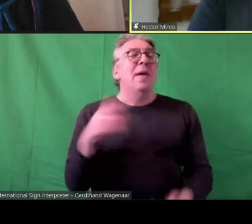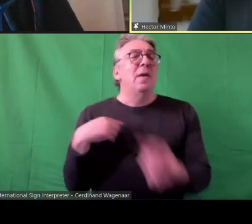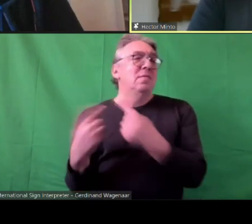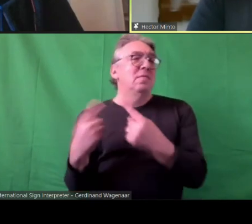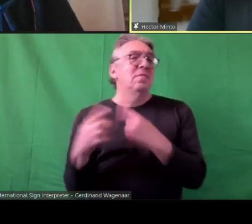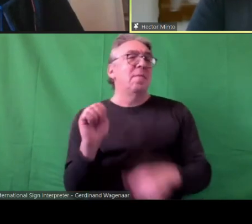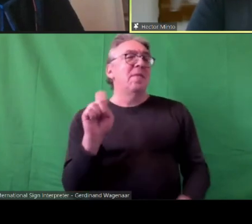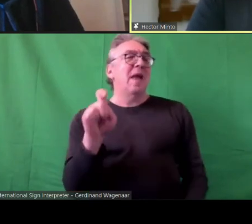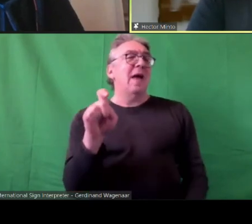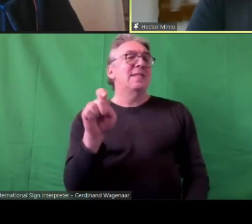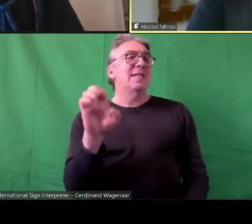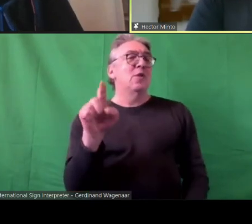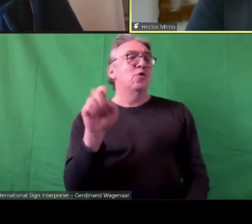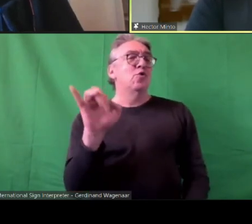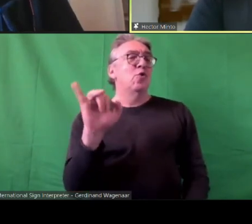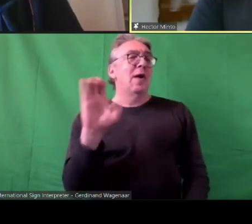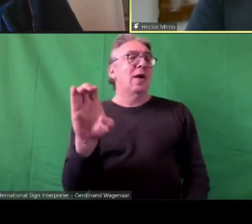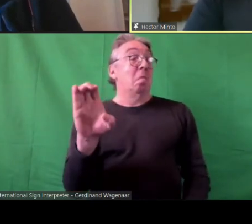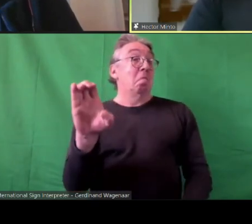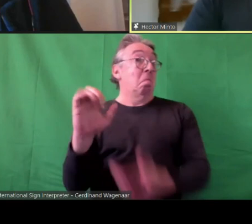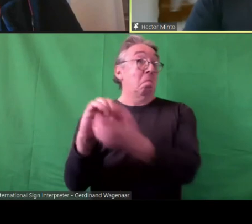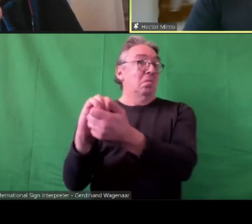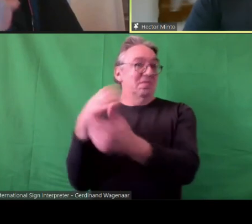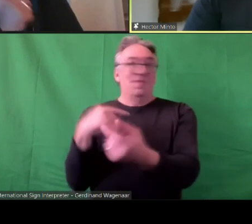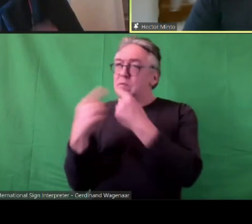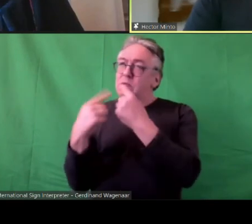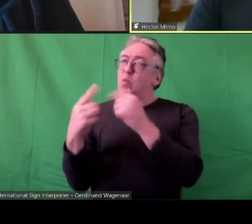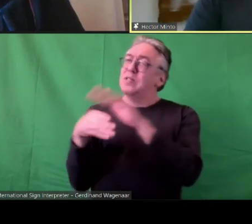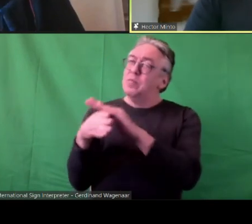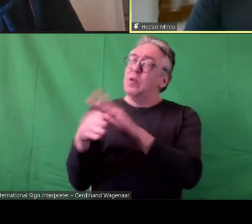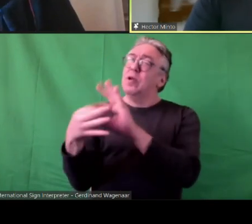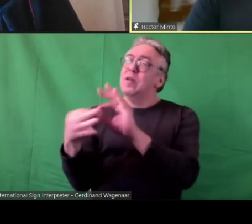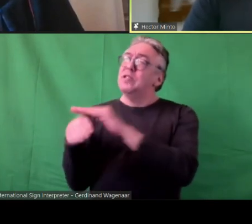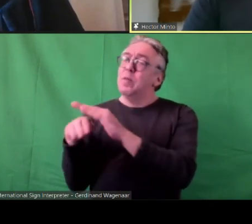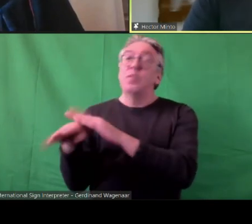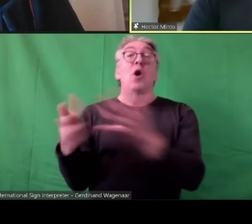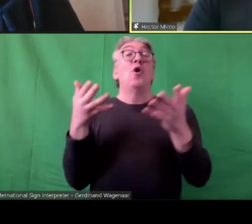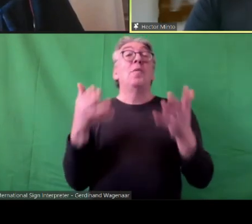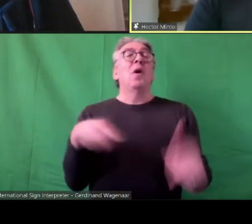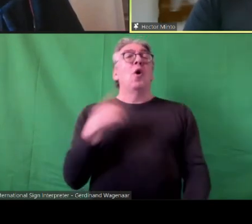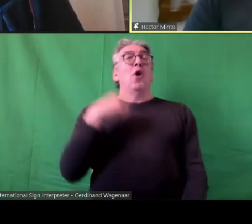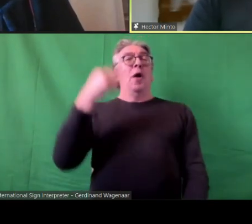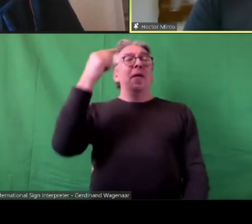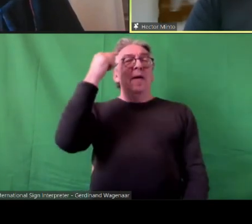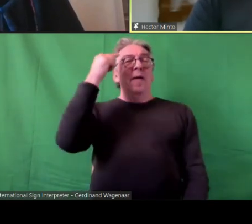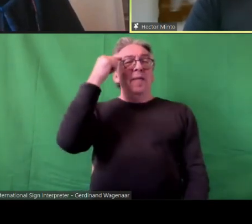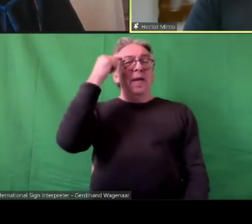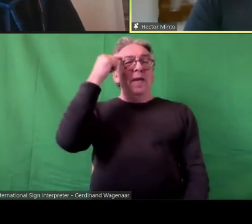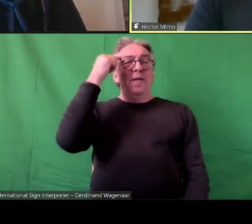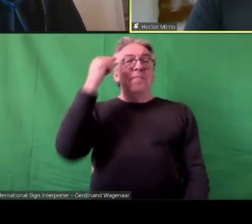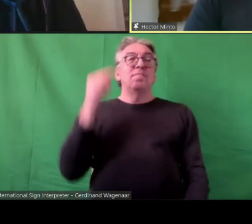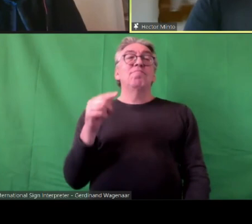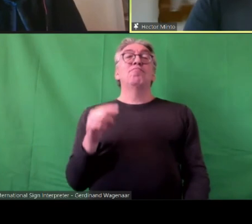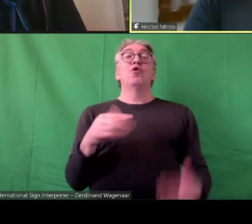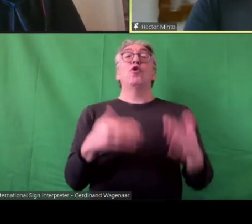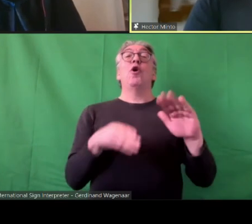disability inclusion and accessibility. But we're starting to move towards accessibility not being a D&I conversation only, but being